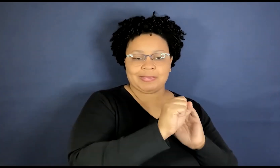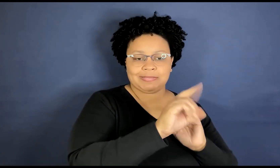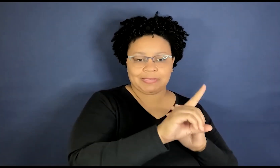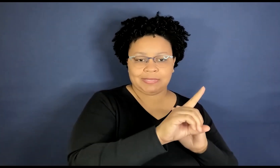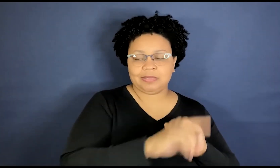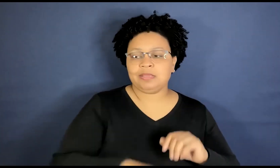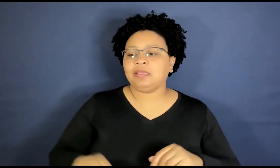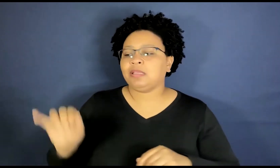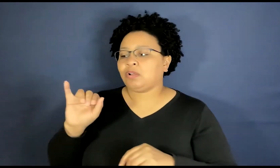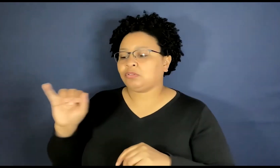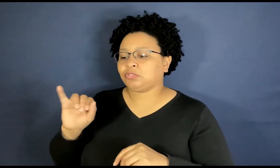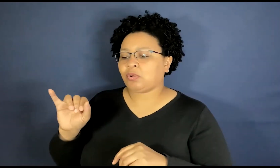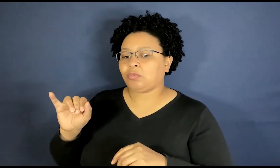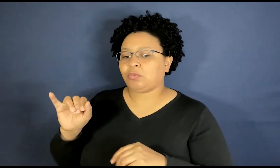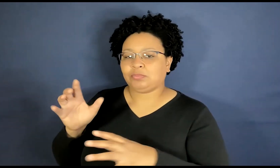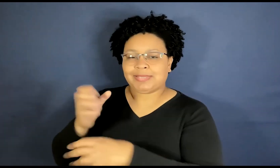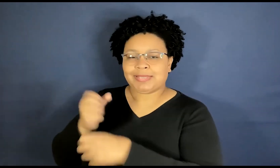or label?